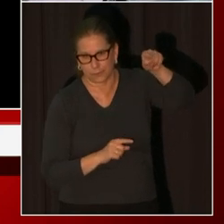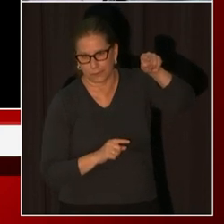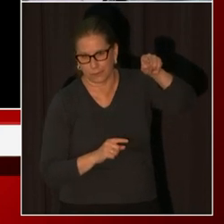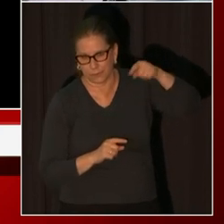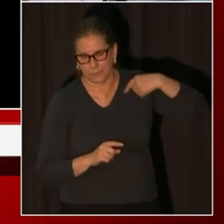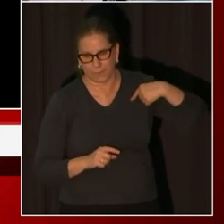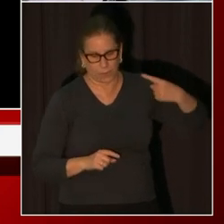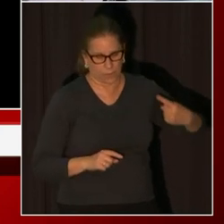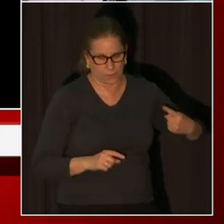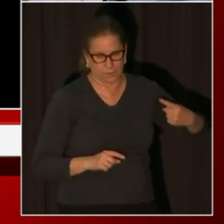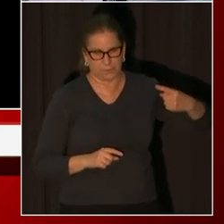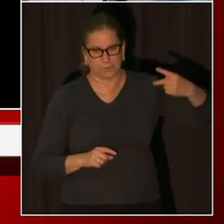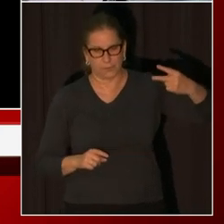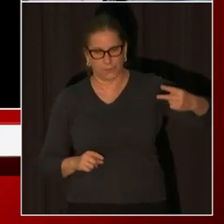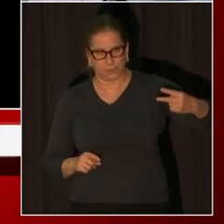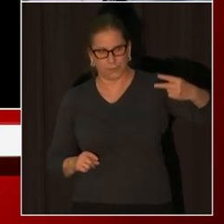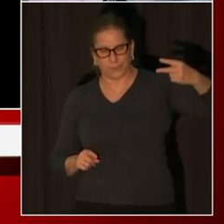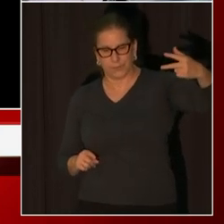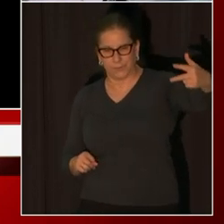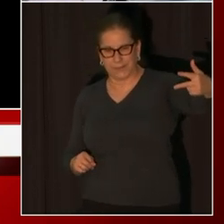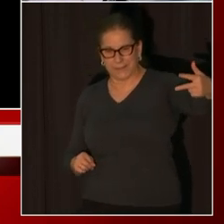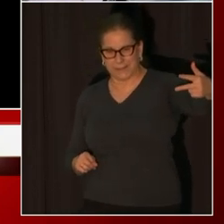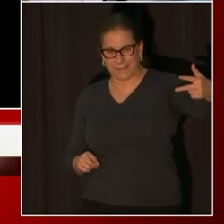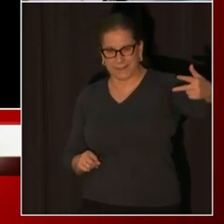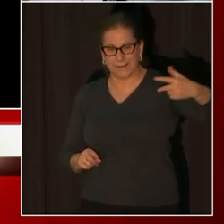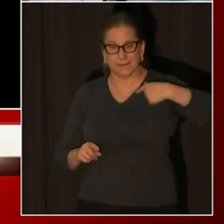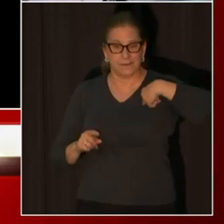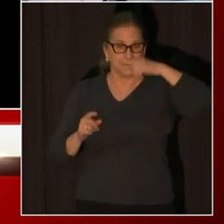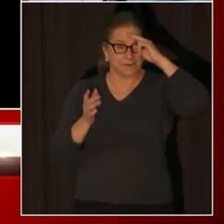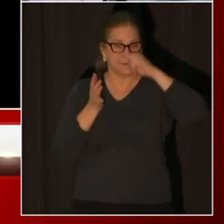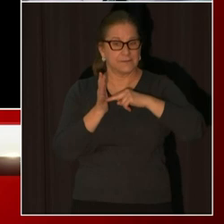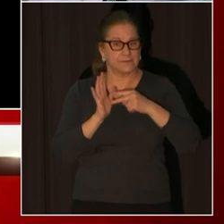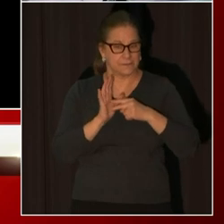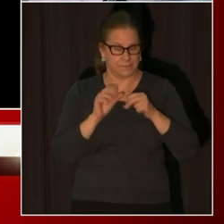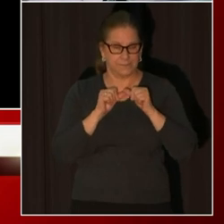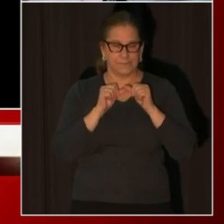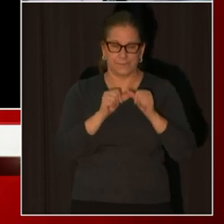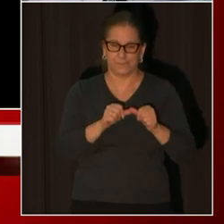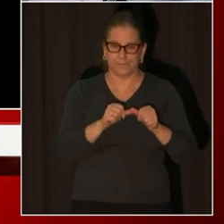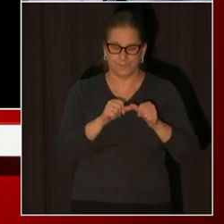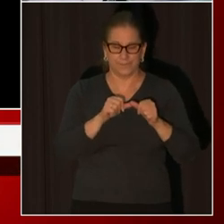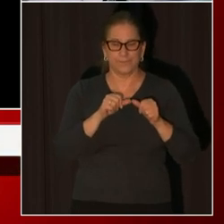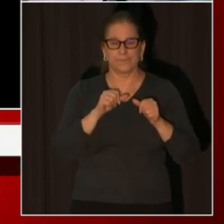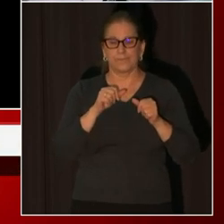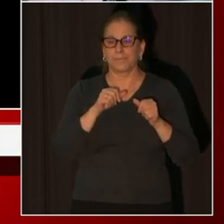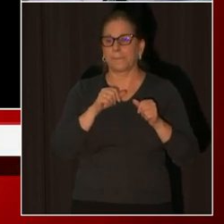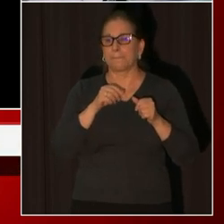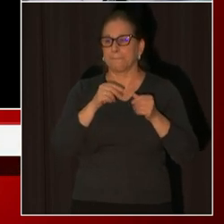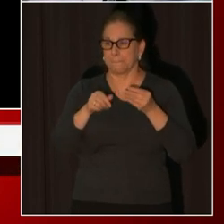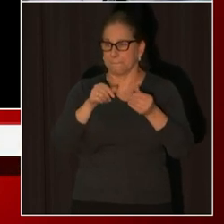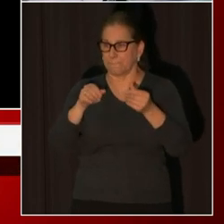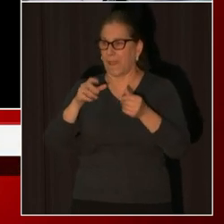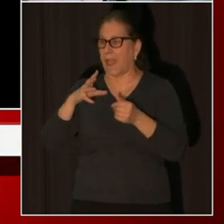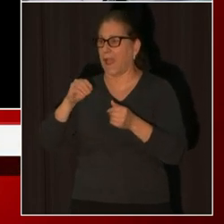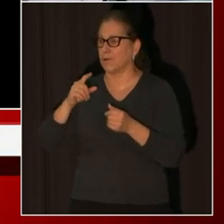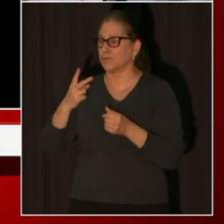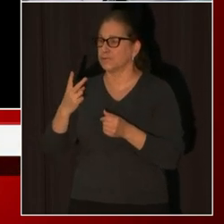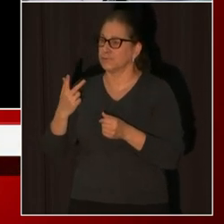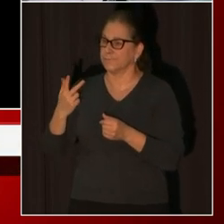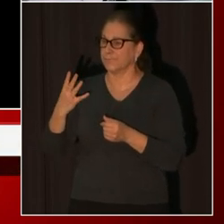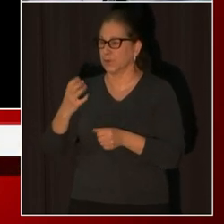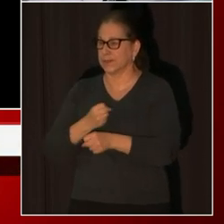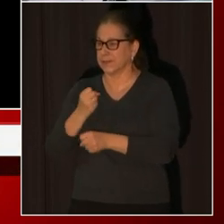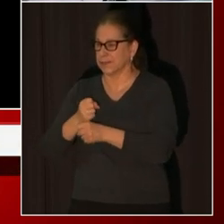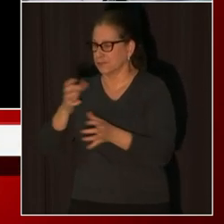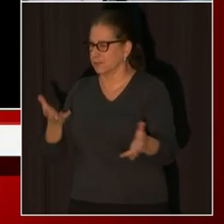reserve. We intend to pay it back in the 4-year financial plan shows that we pay this reserve, the stabilization fund, back